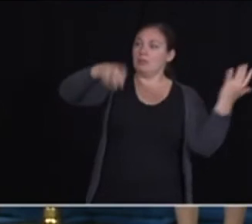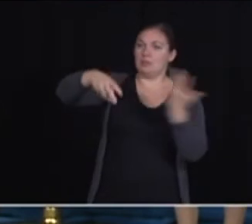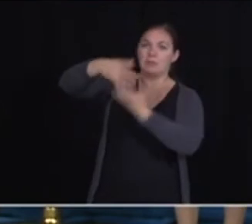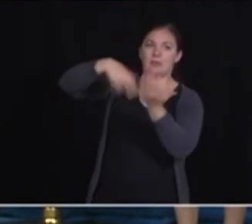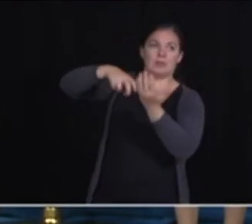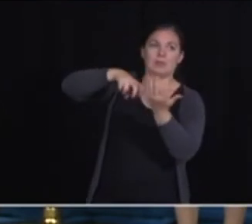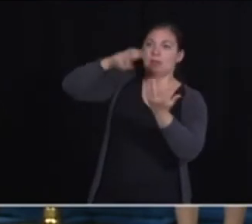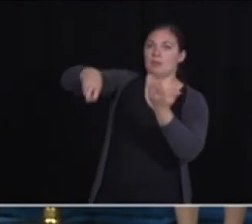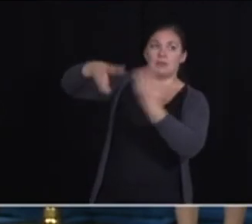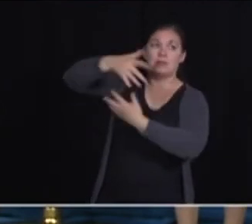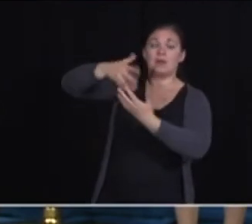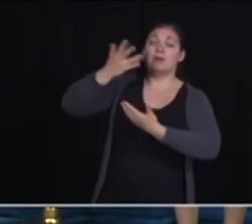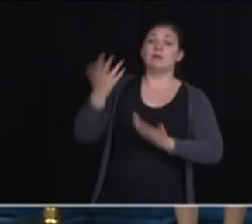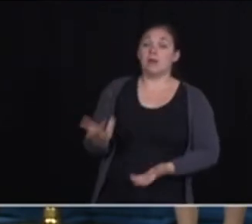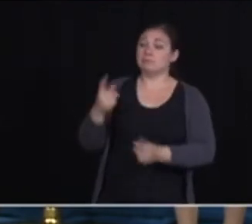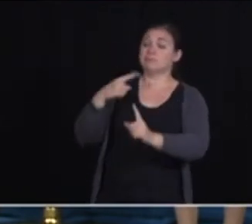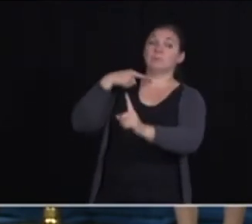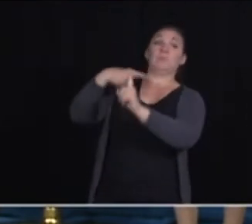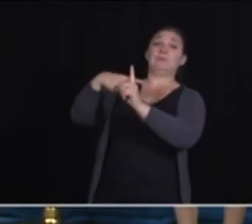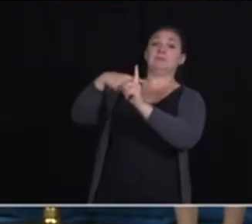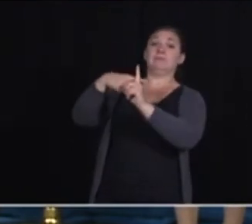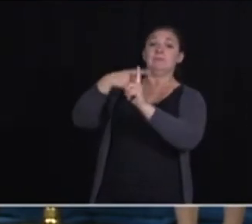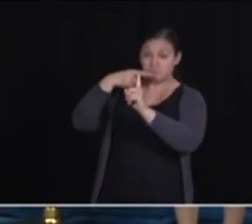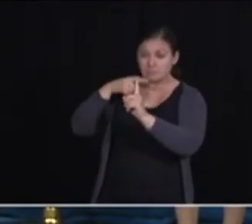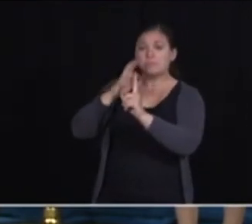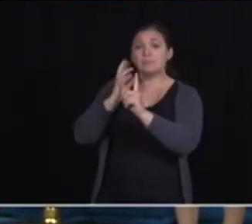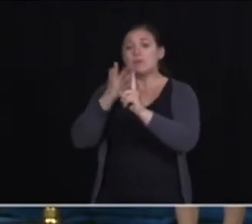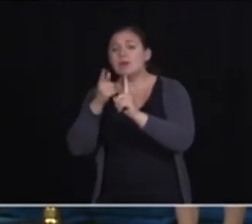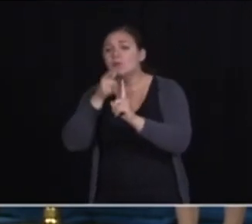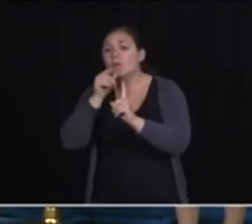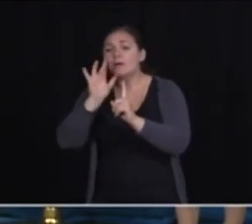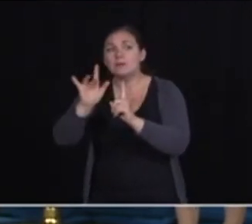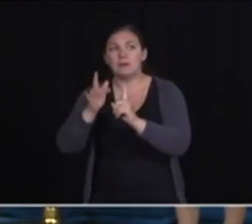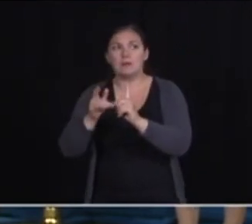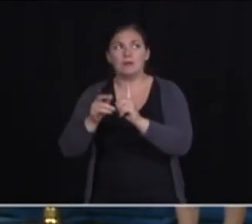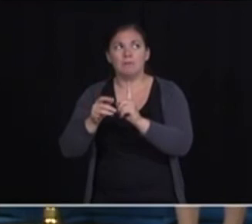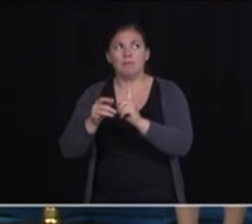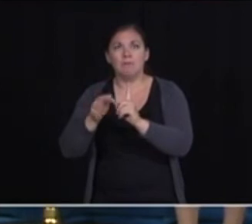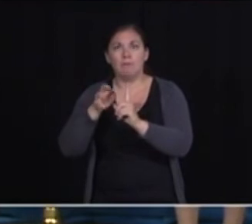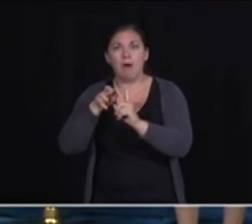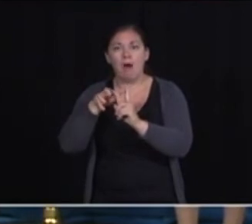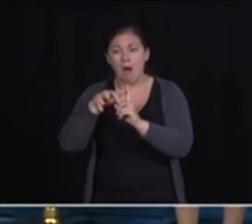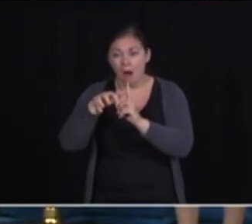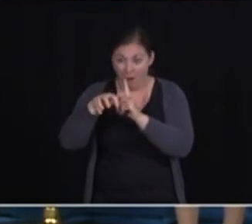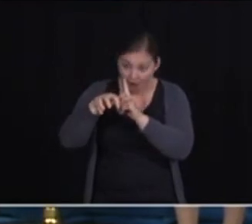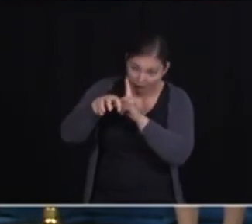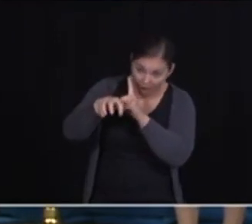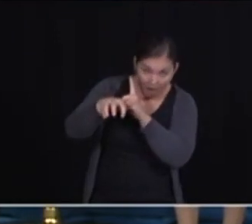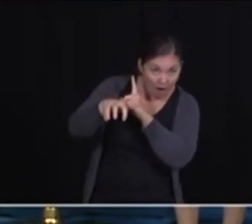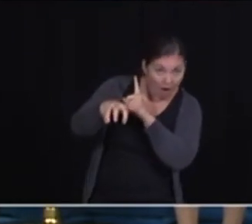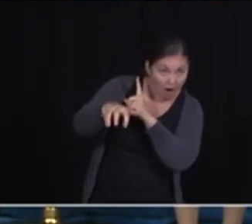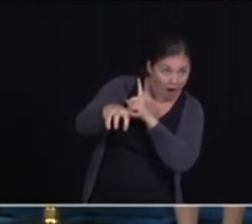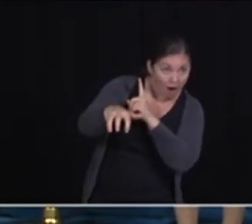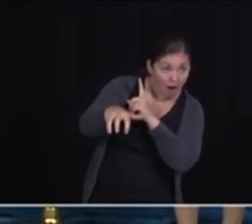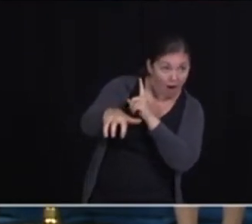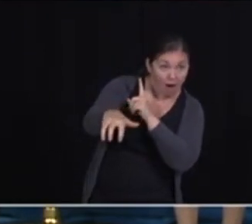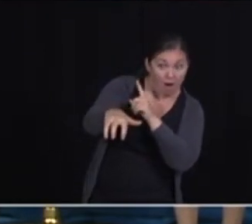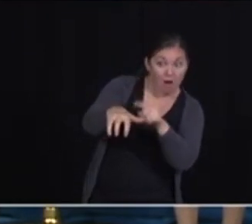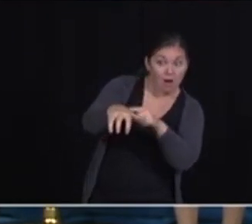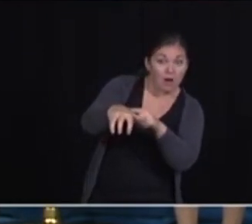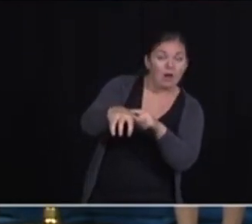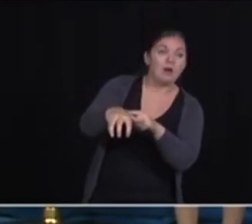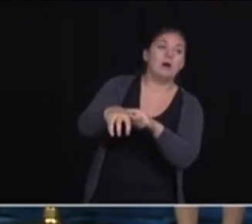starting to get overwhelmed, where we had only in the first wave sometimes 3 or 4 people, up to 10 maybe, 12 people to follow with a case.